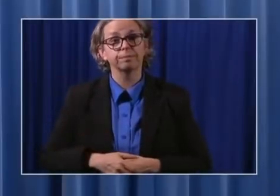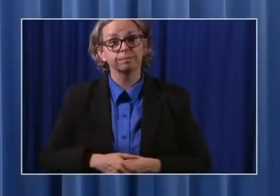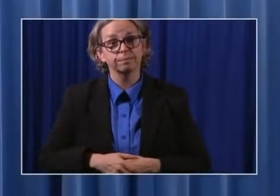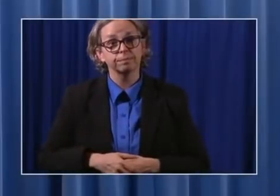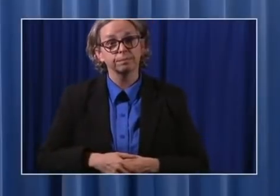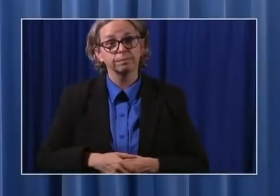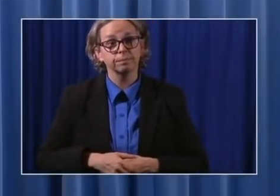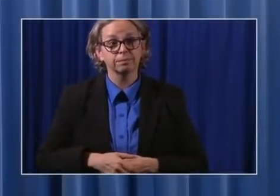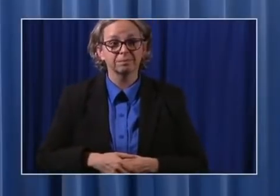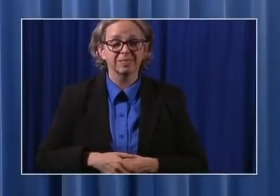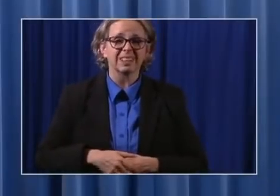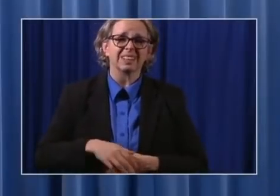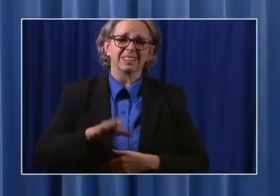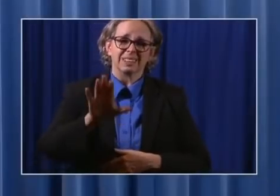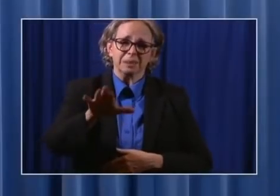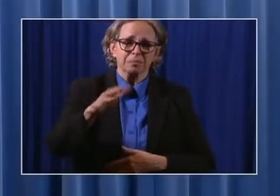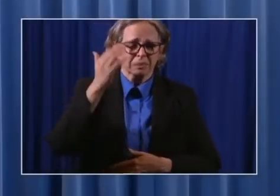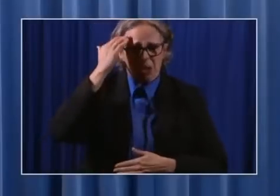As I said,